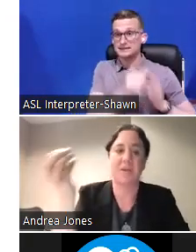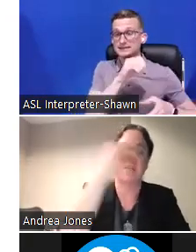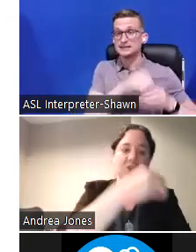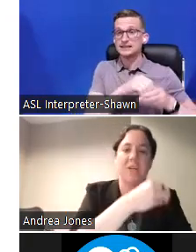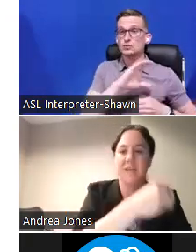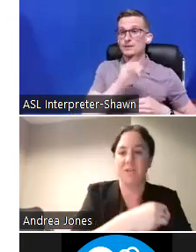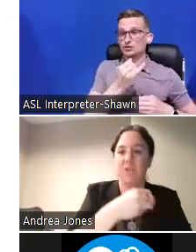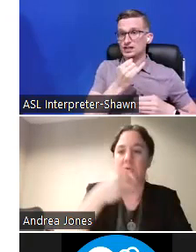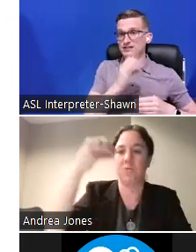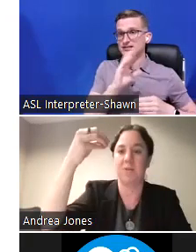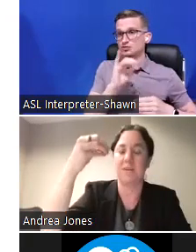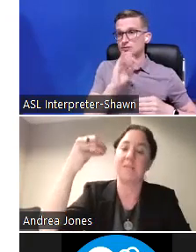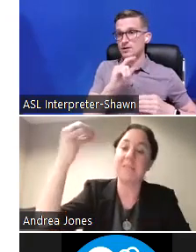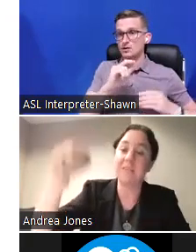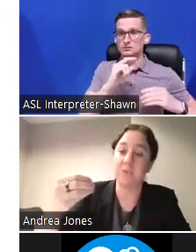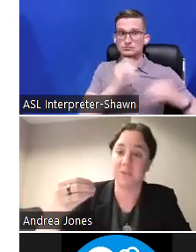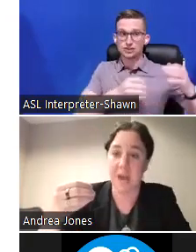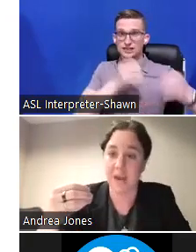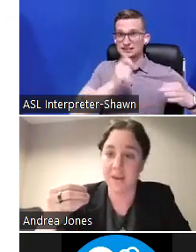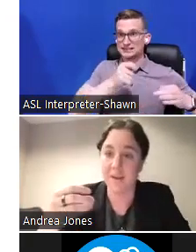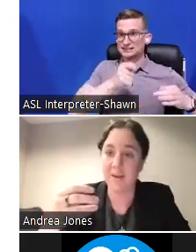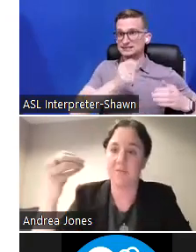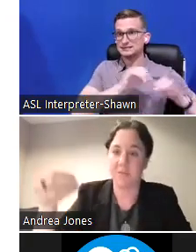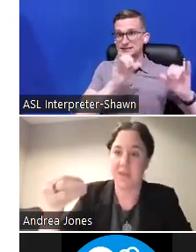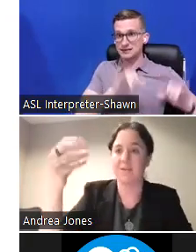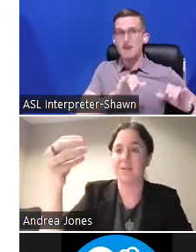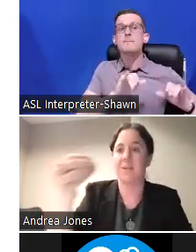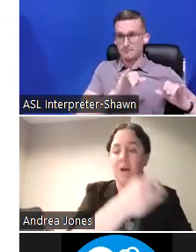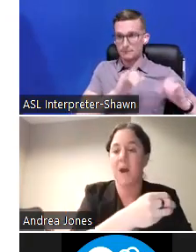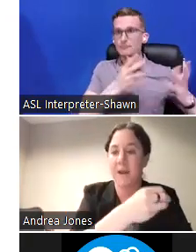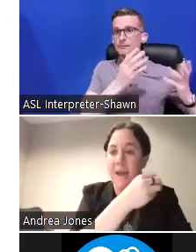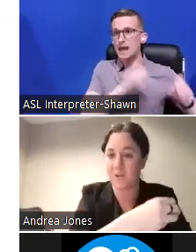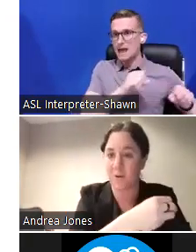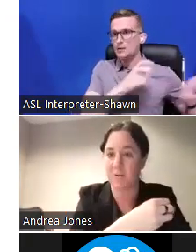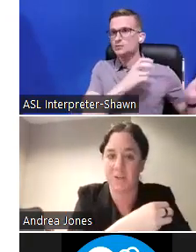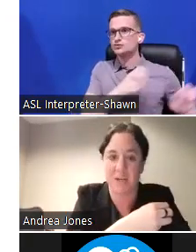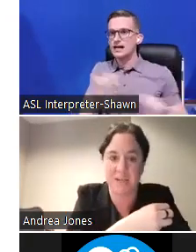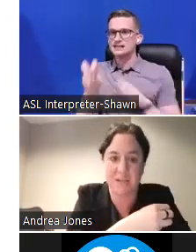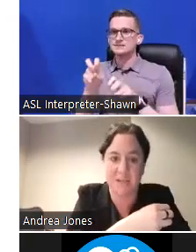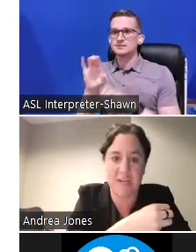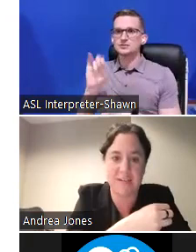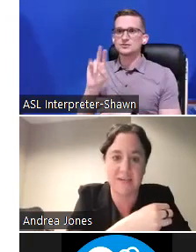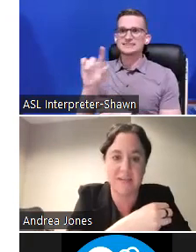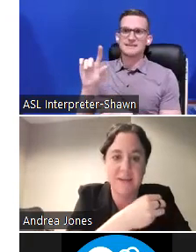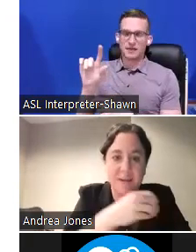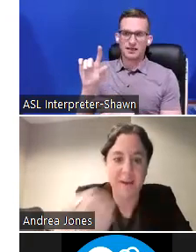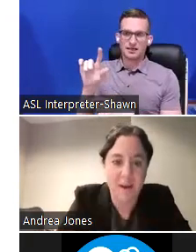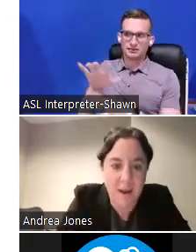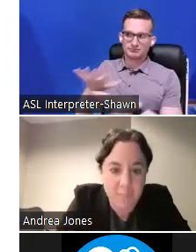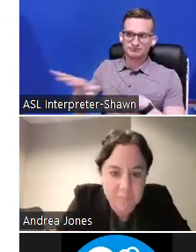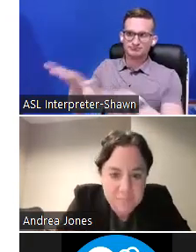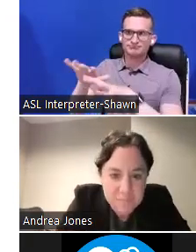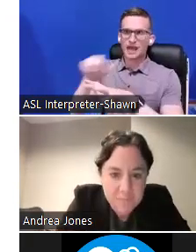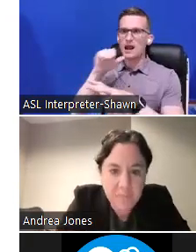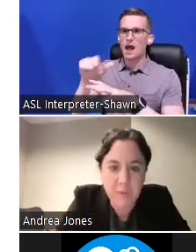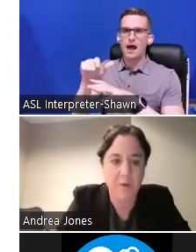to transition into the civil side of things that is not as criminally justice adjacent.